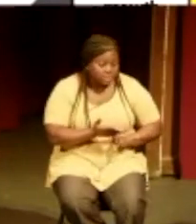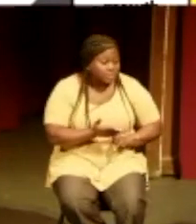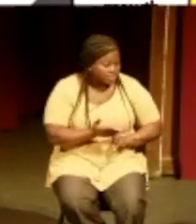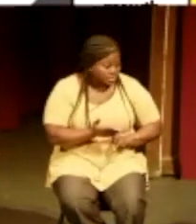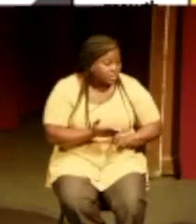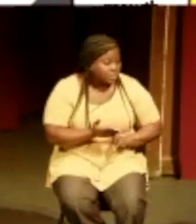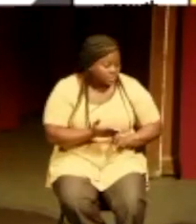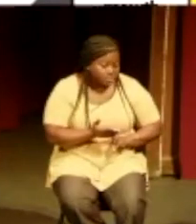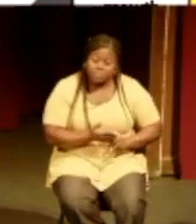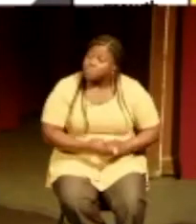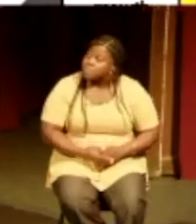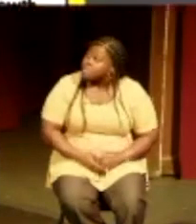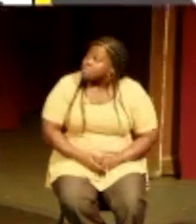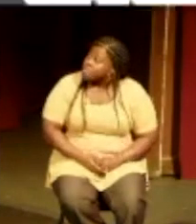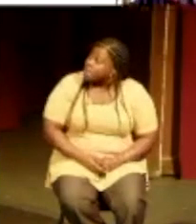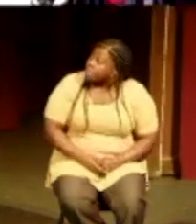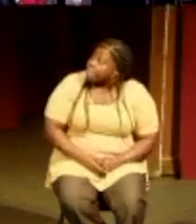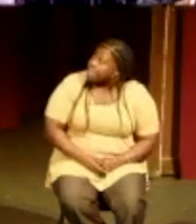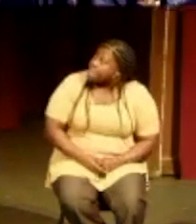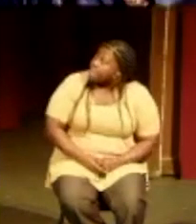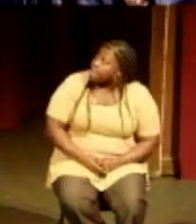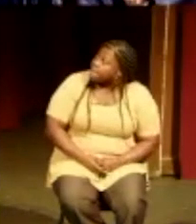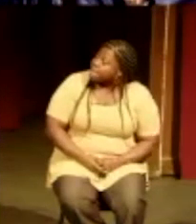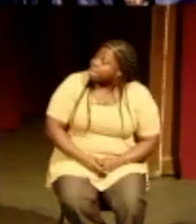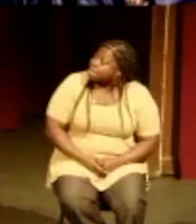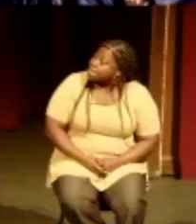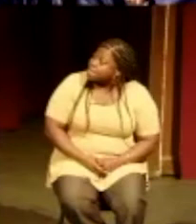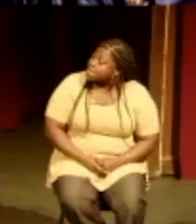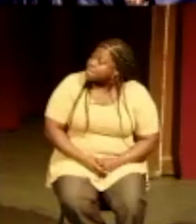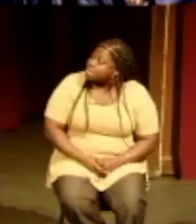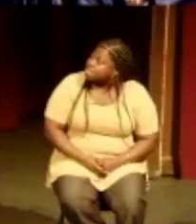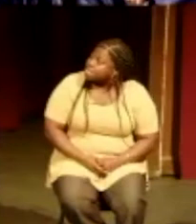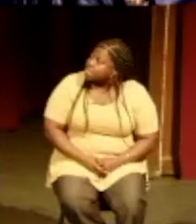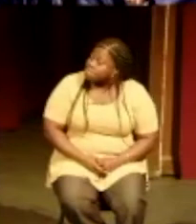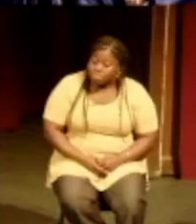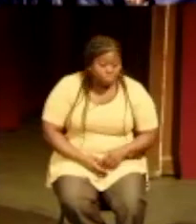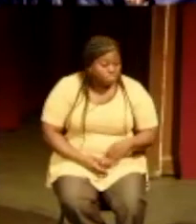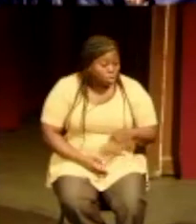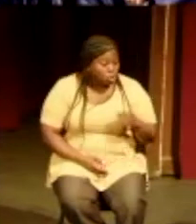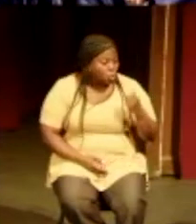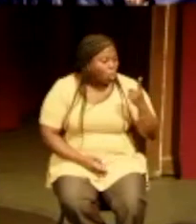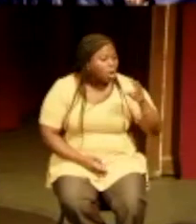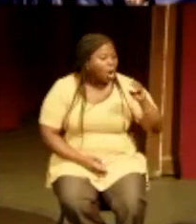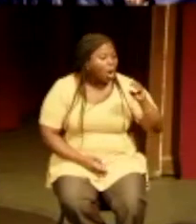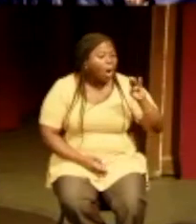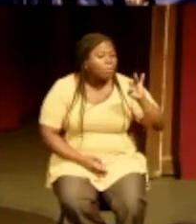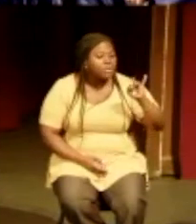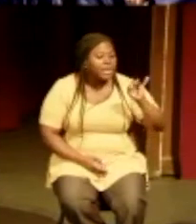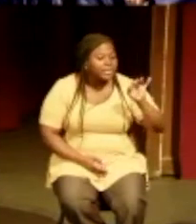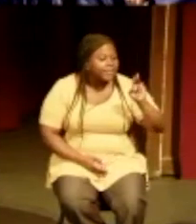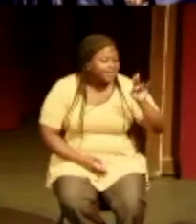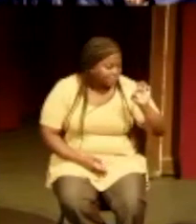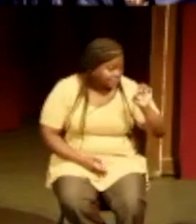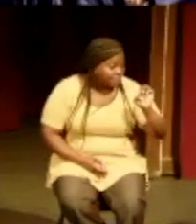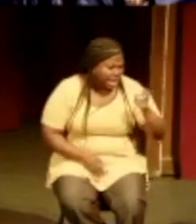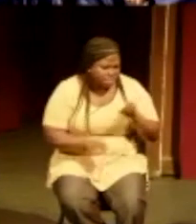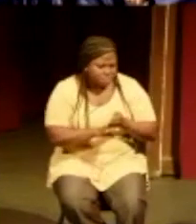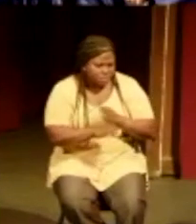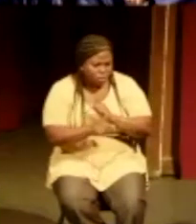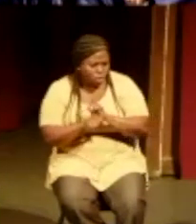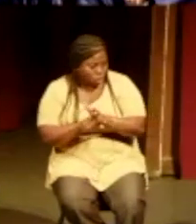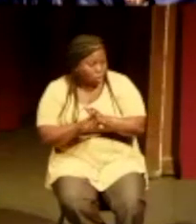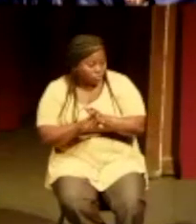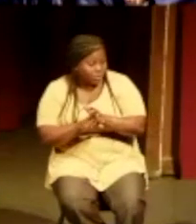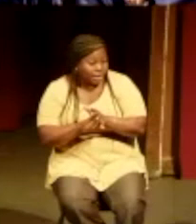workforce needs. We've got just one objective in this area, and prior to the pandemic, it looked like a